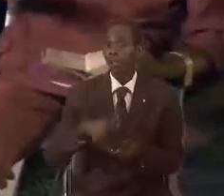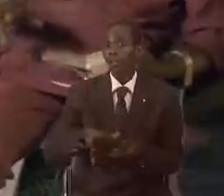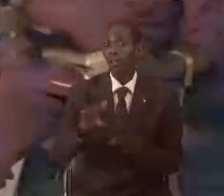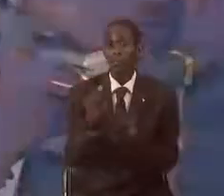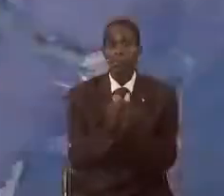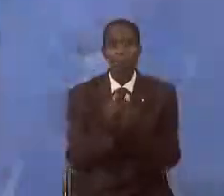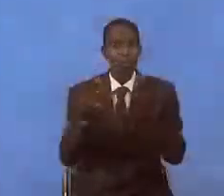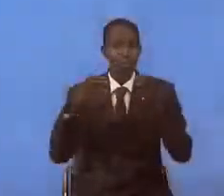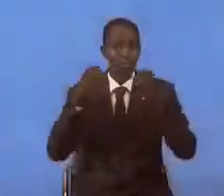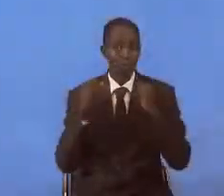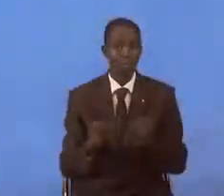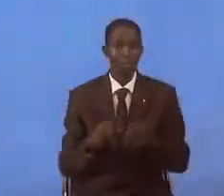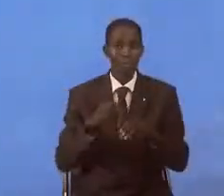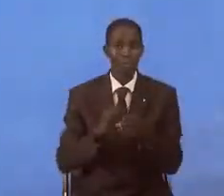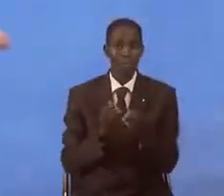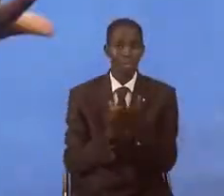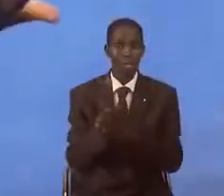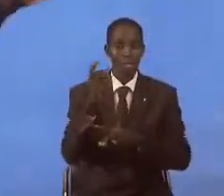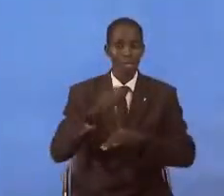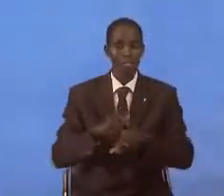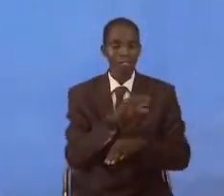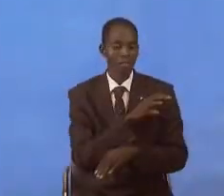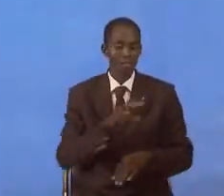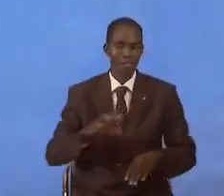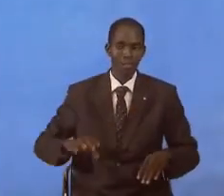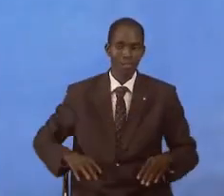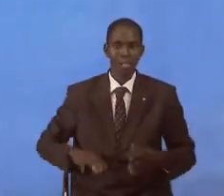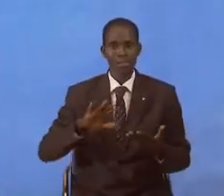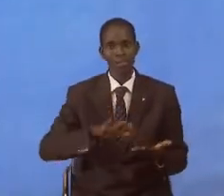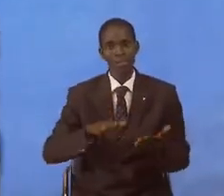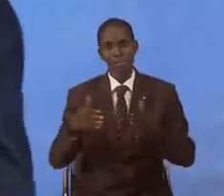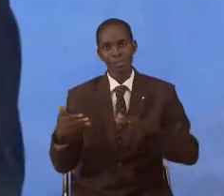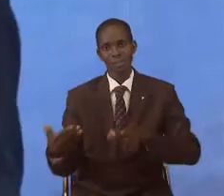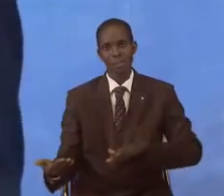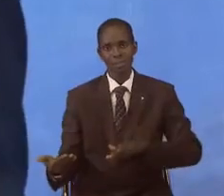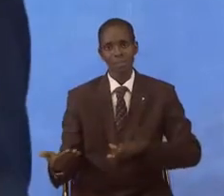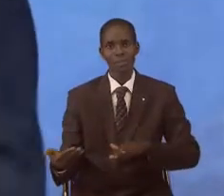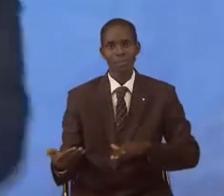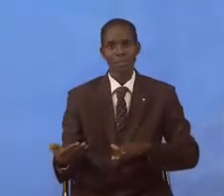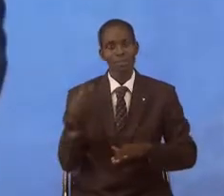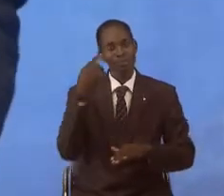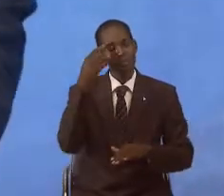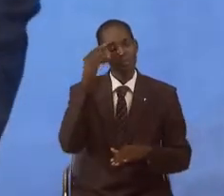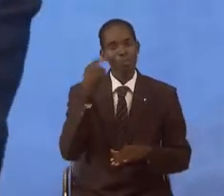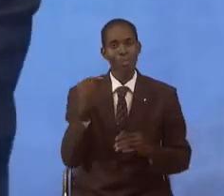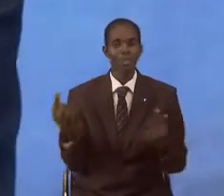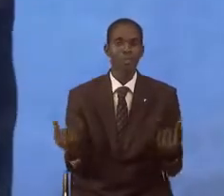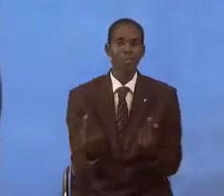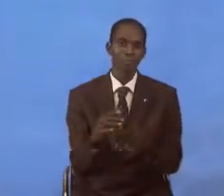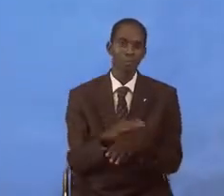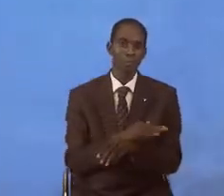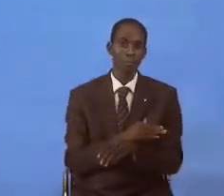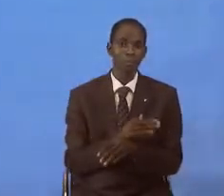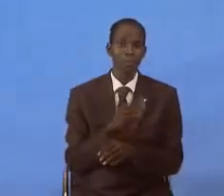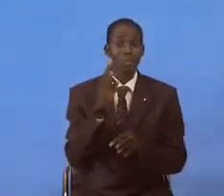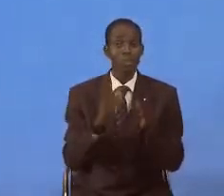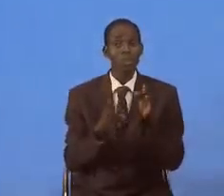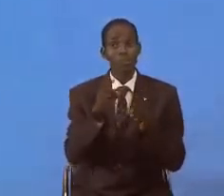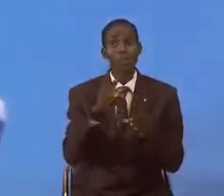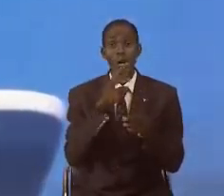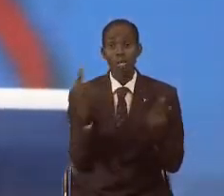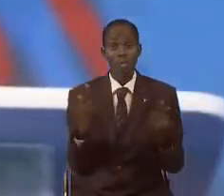For when we were yet without strength, in due time Christ